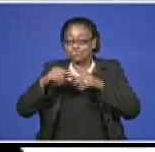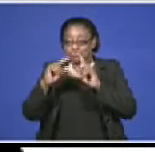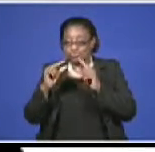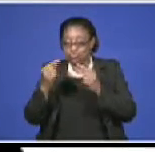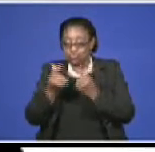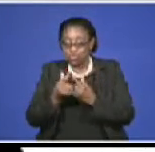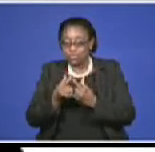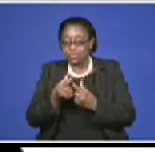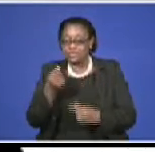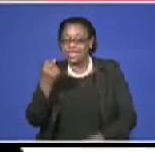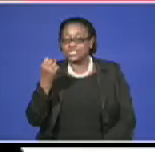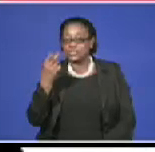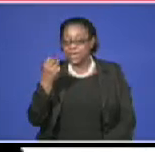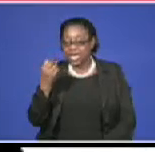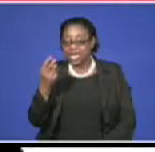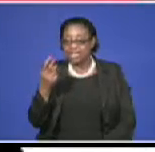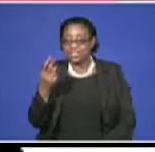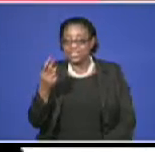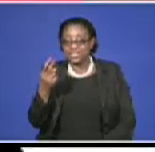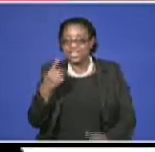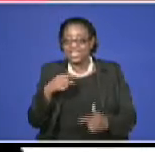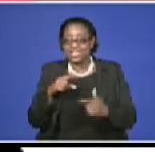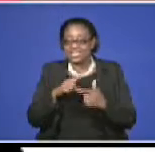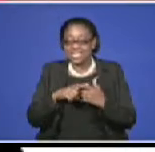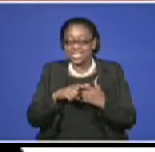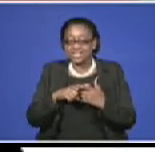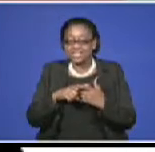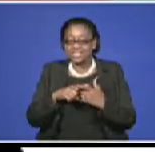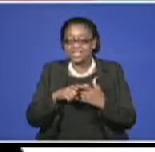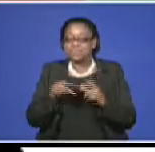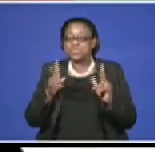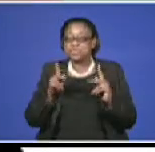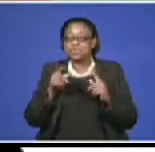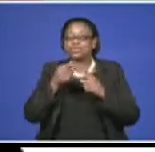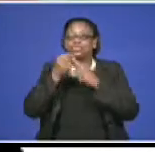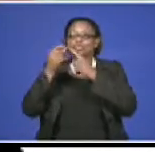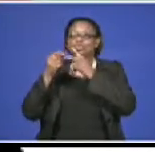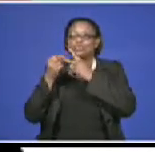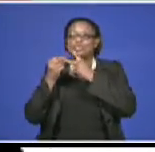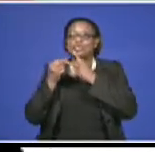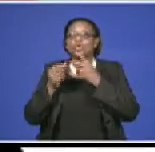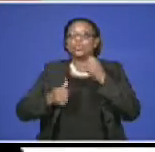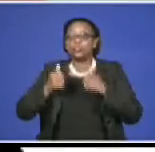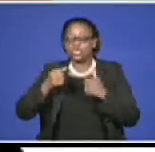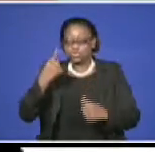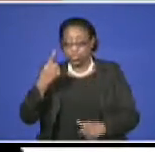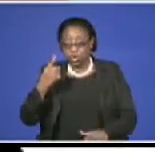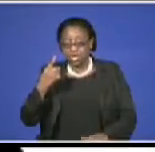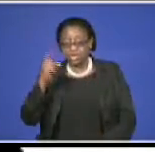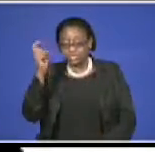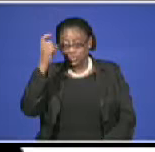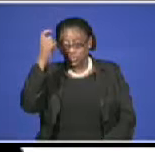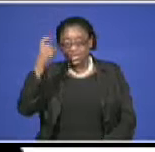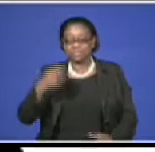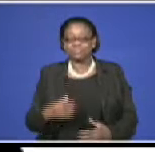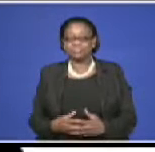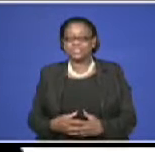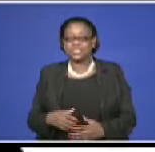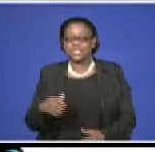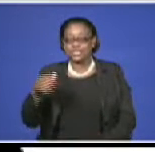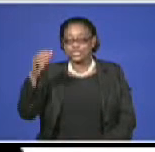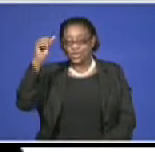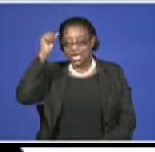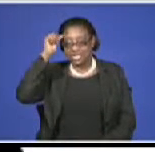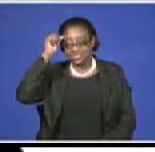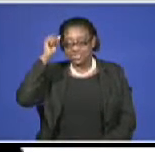12 images, and then from those 12, they let the public select which one they think deserves to win, basically. Andre explains